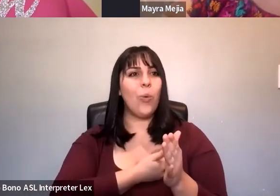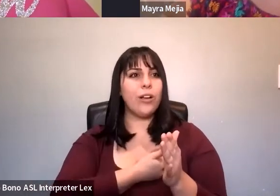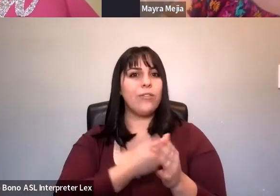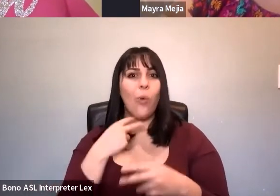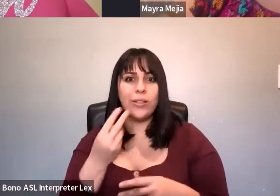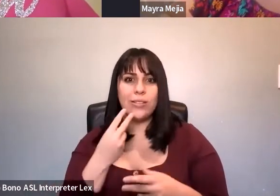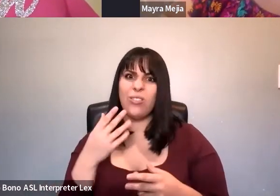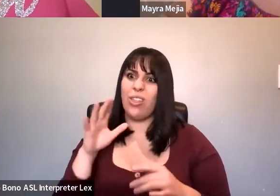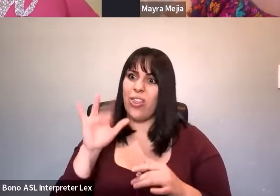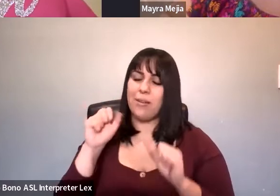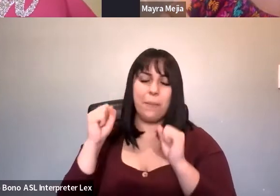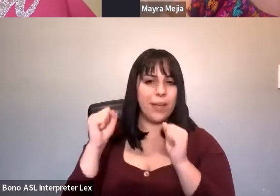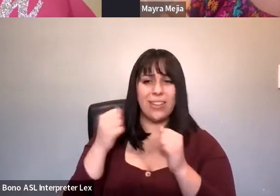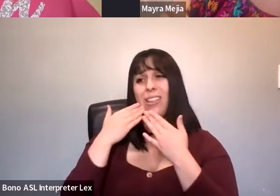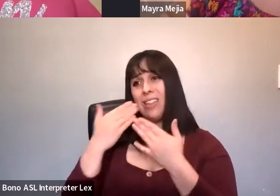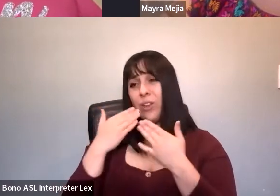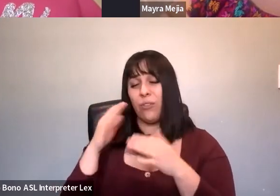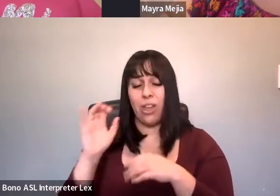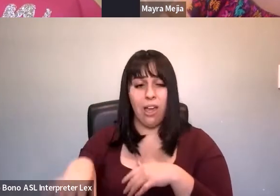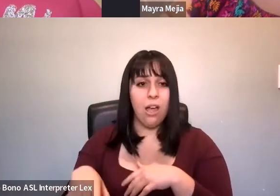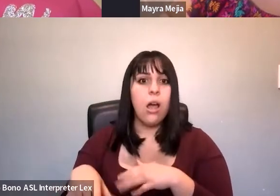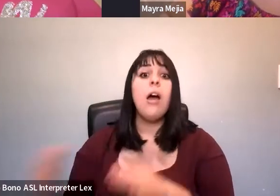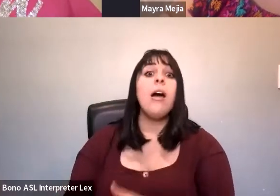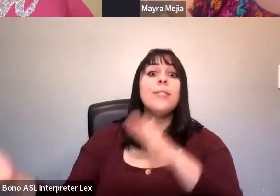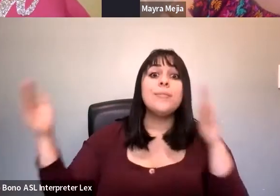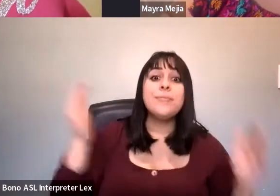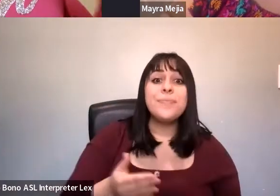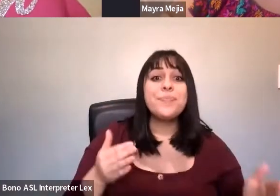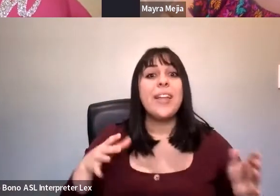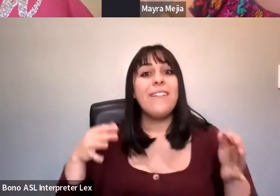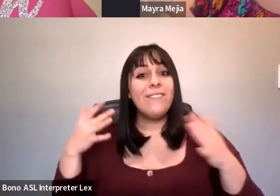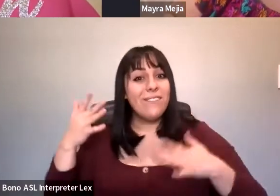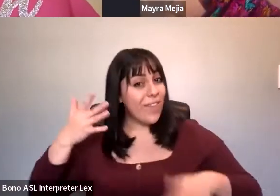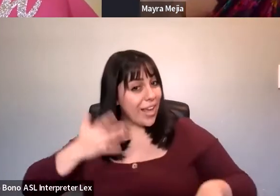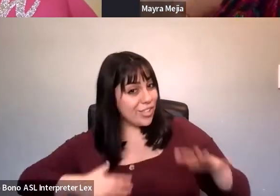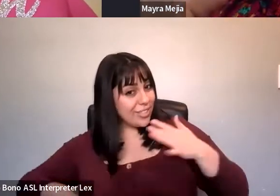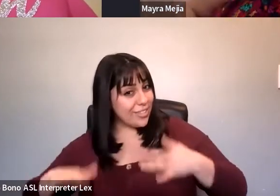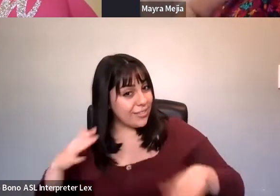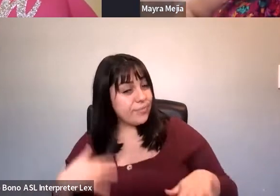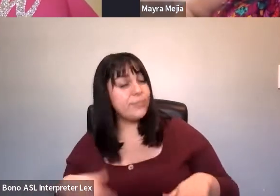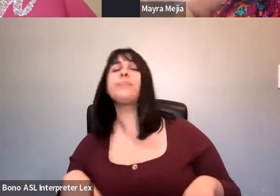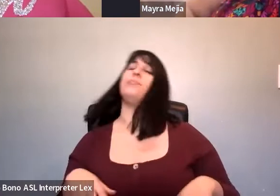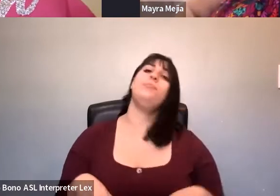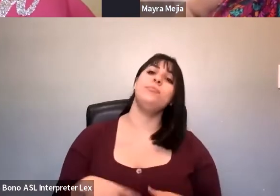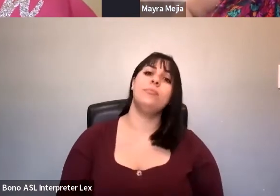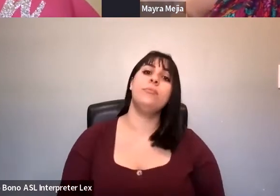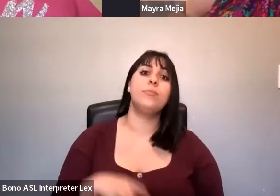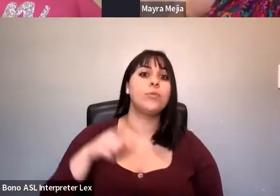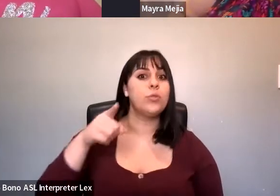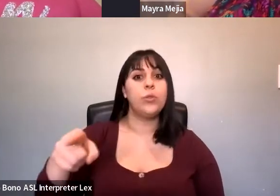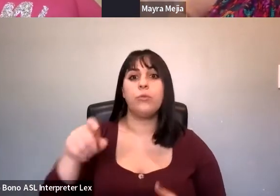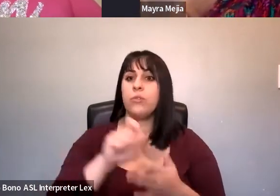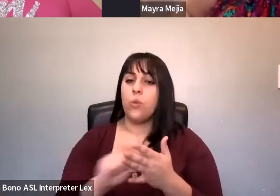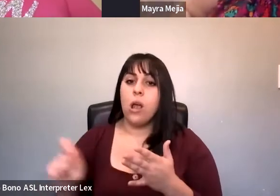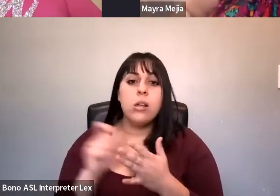that. So speaking about fashion, you've written so many pieces about fashion